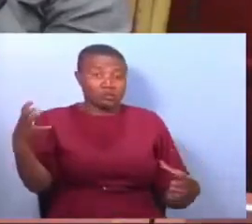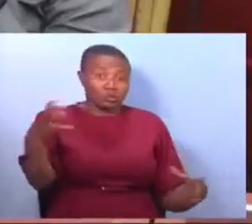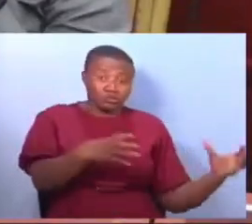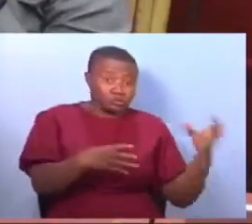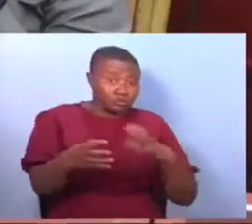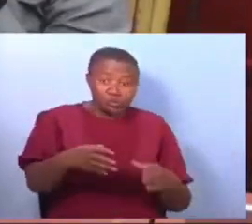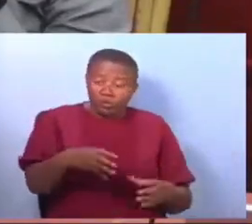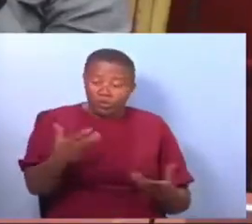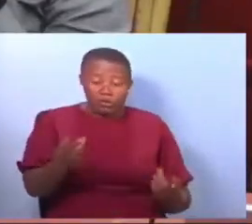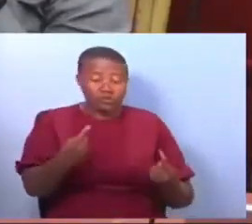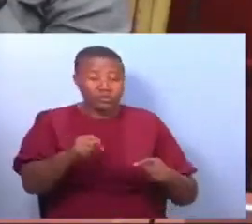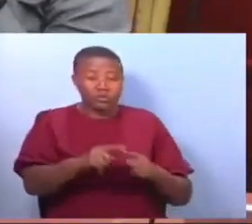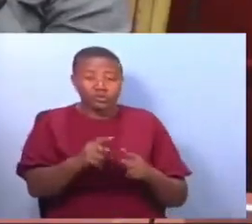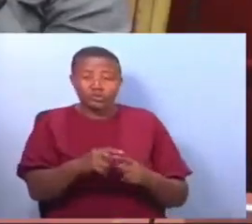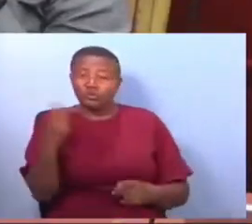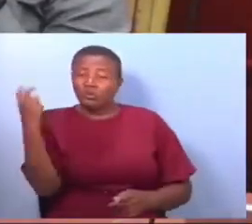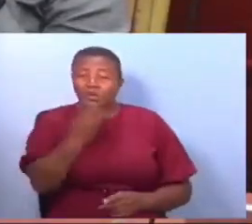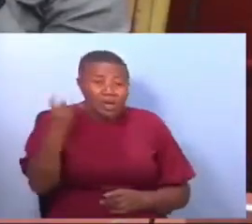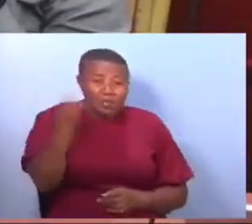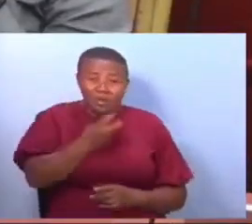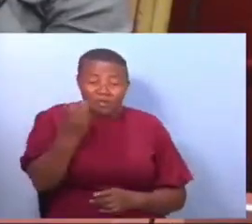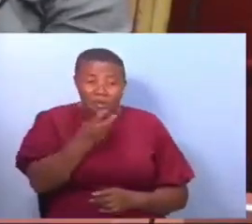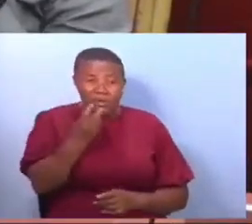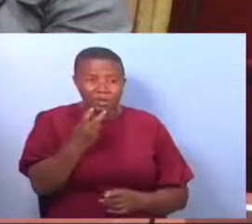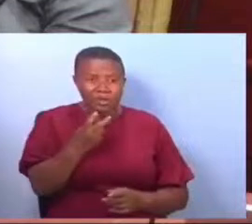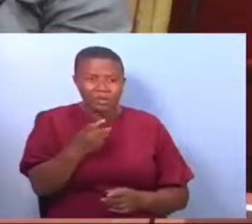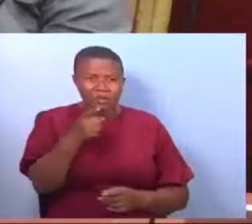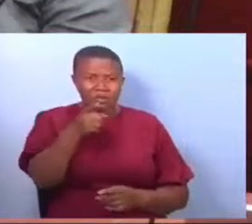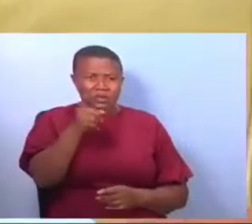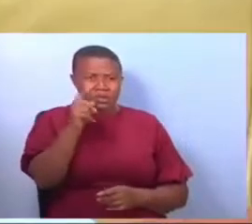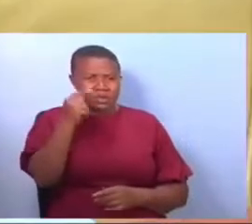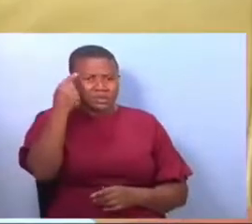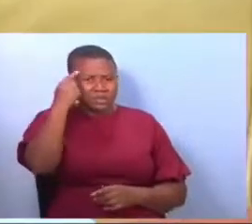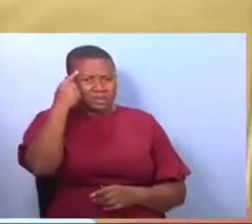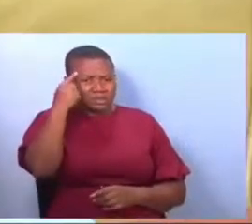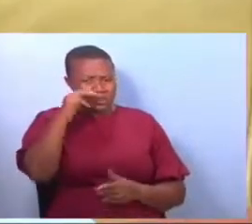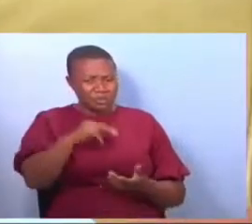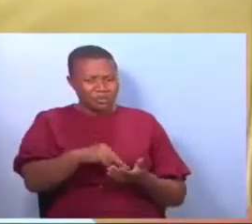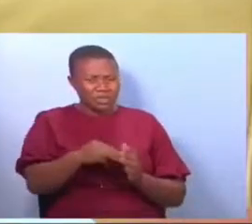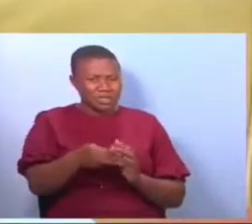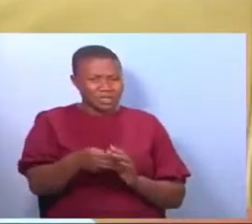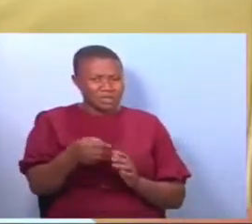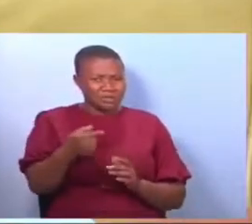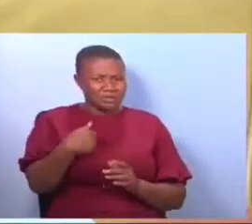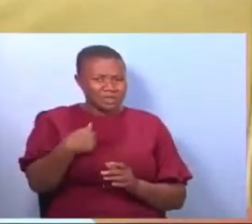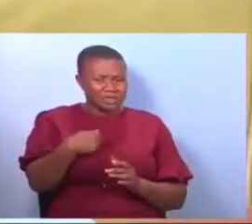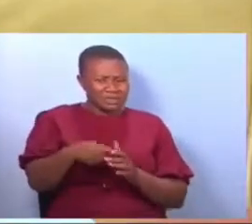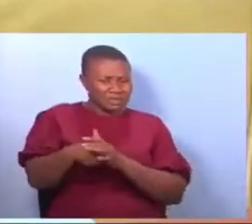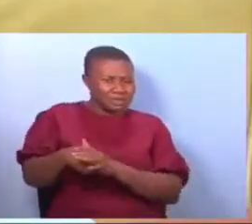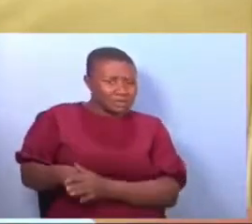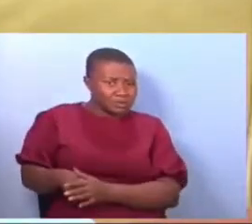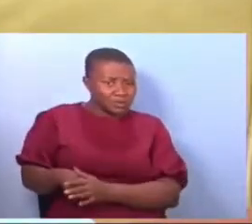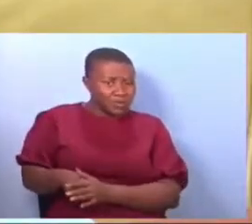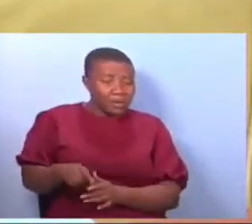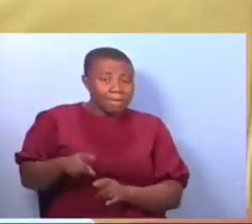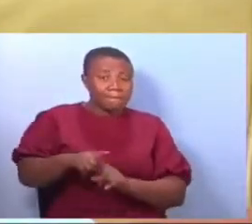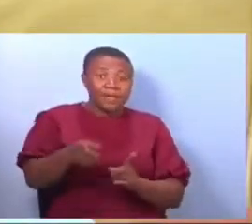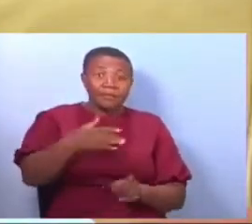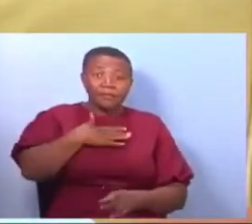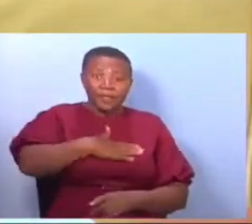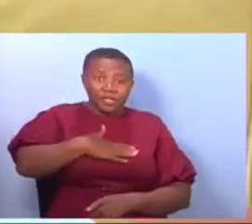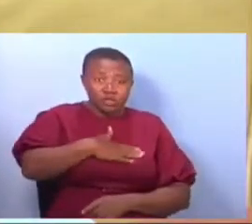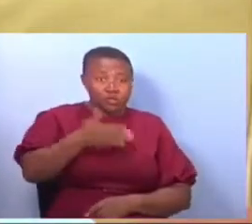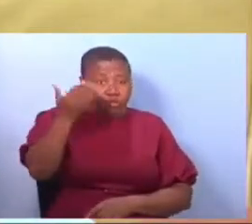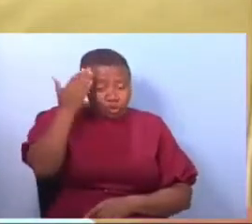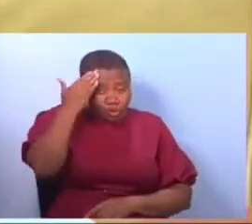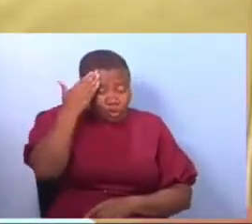hey, for me, how can I make it? Even if you don't get the opportunity, please know